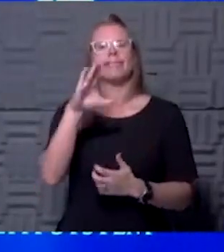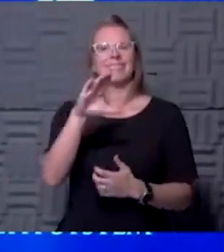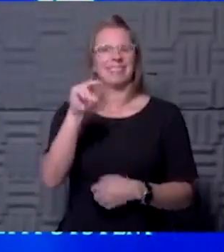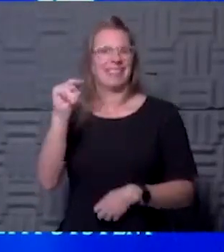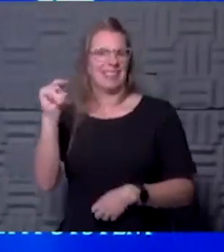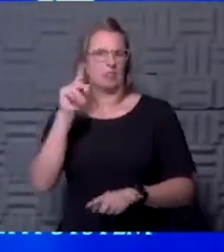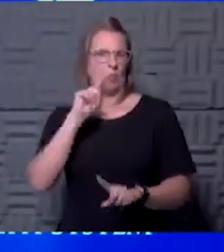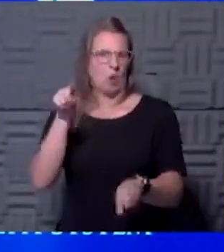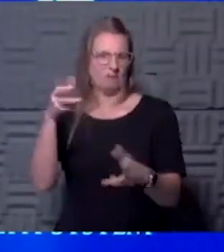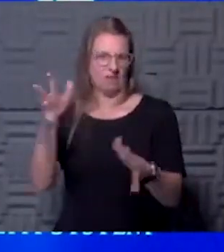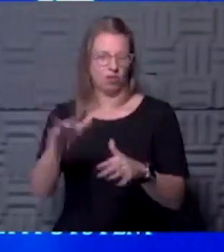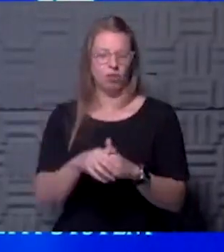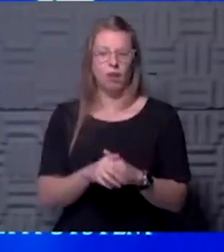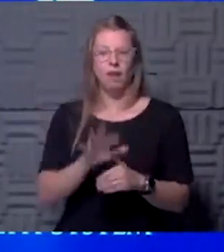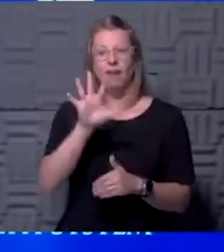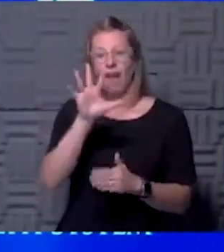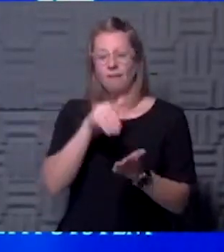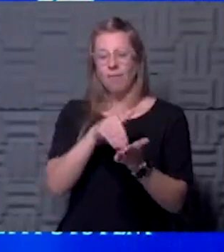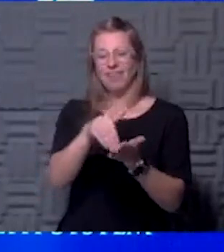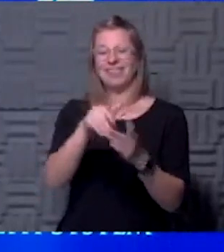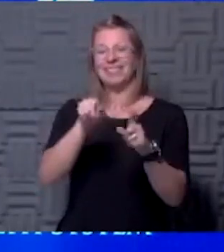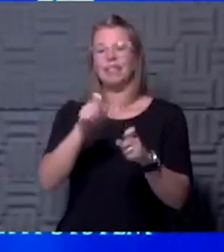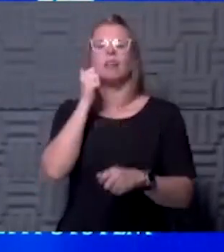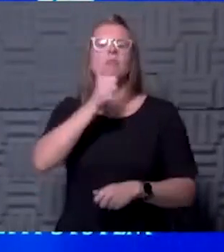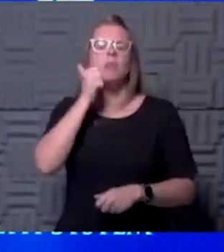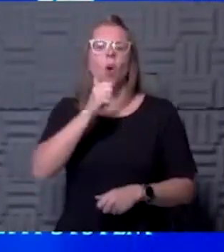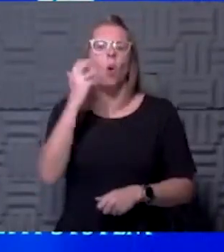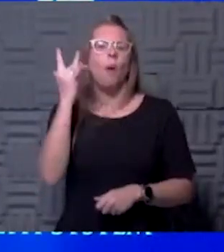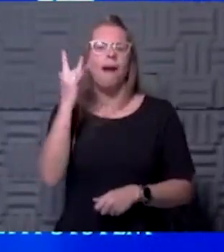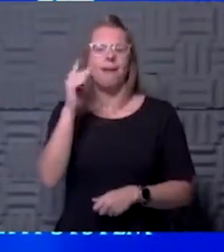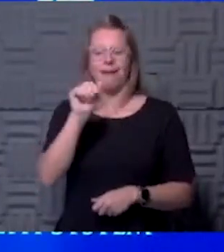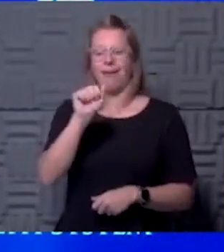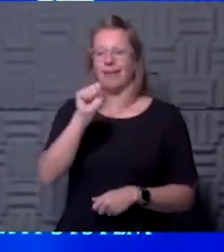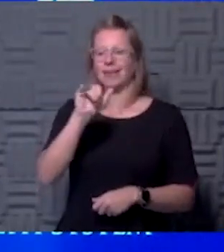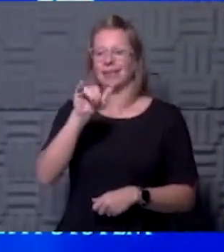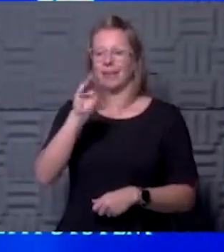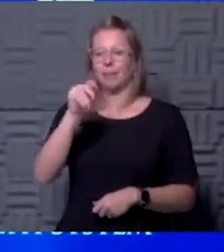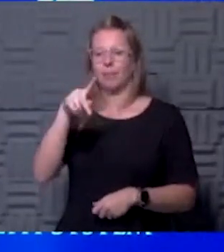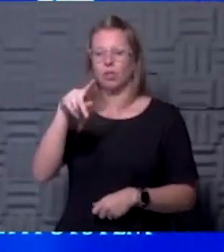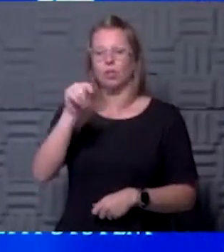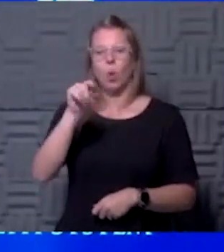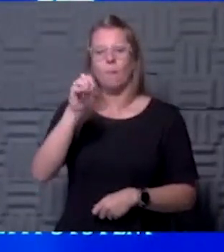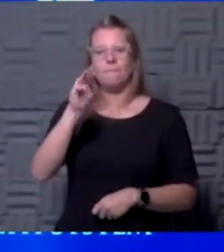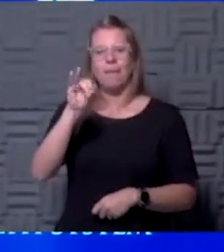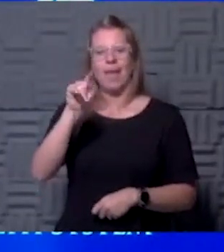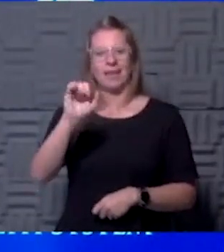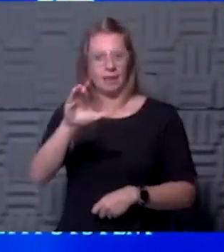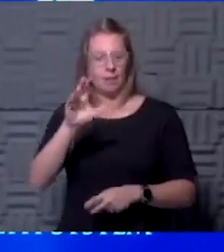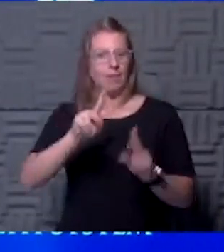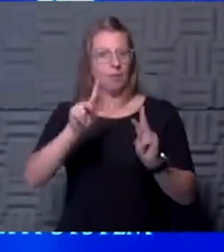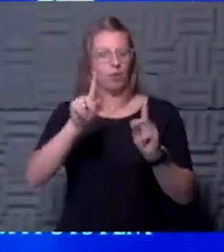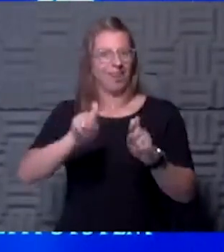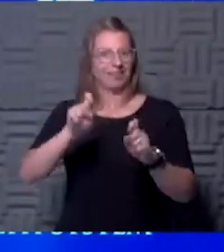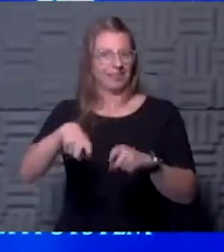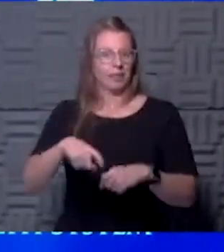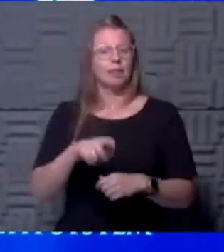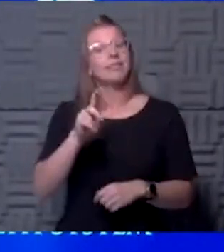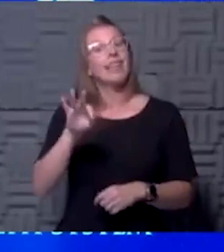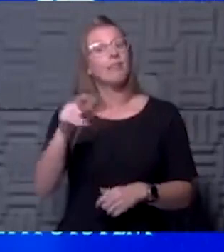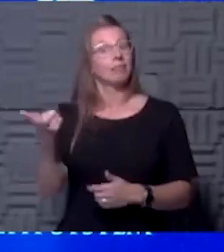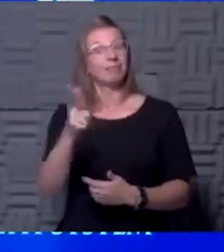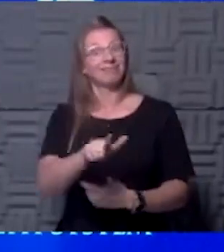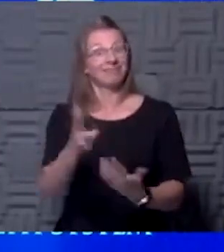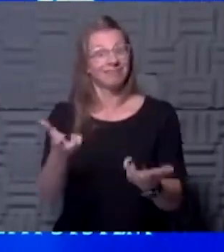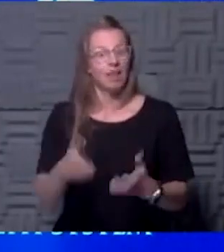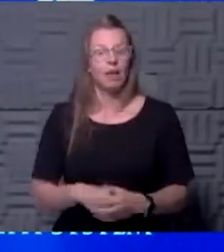CNN reports, 5 million tests a day and why asymptomatic people need to test. All right, David, you want to take that one?